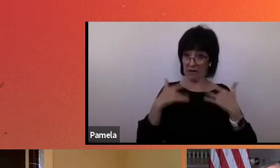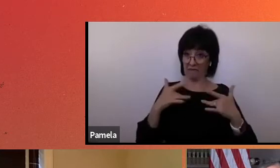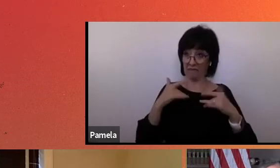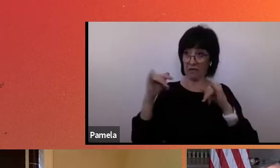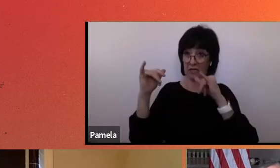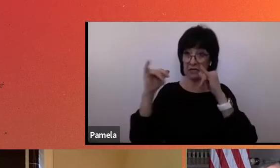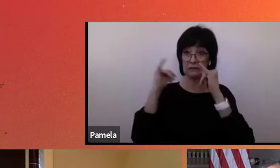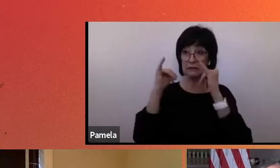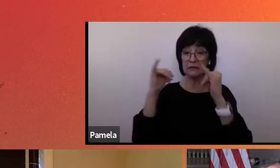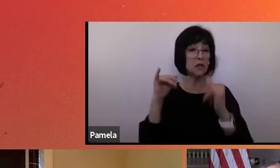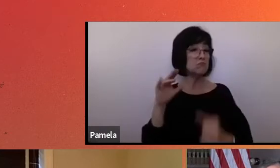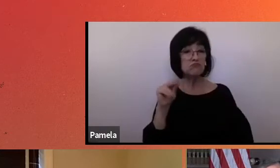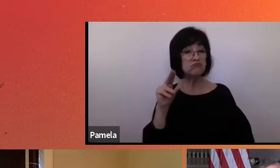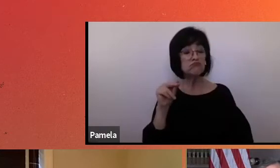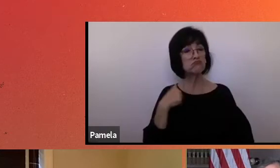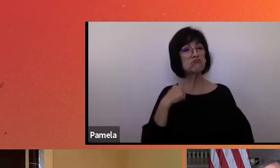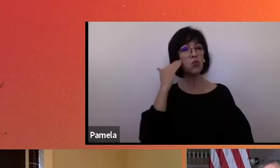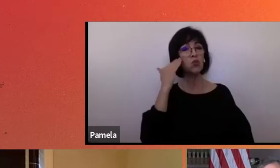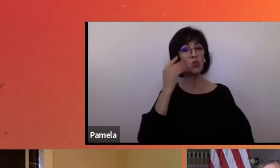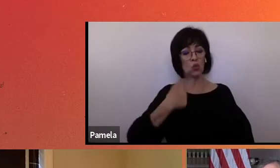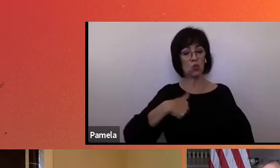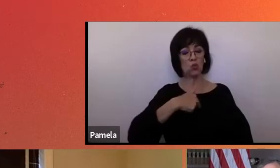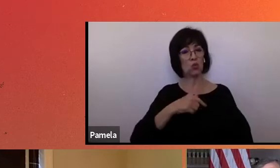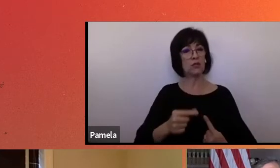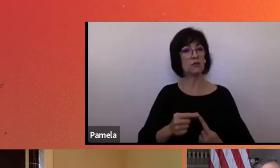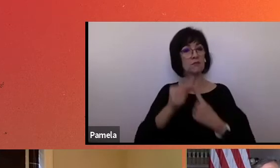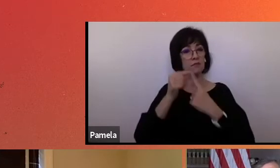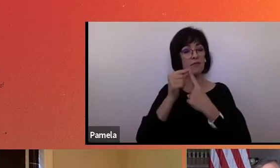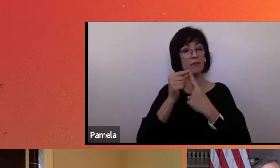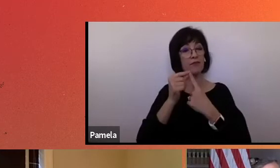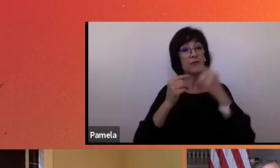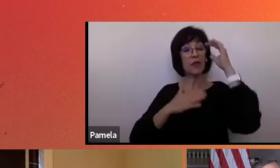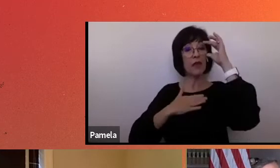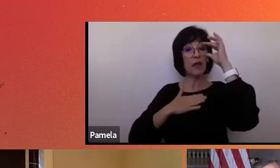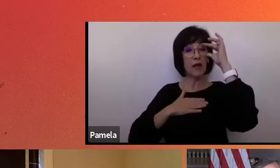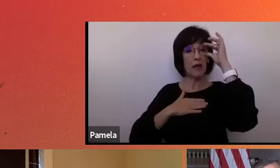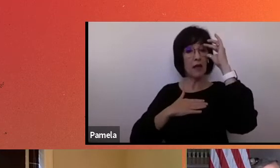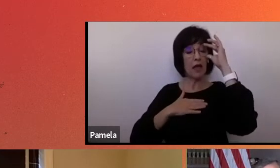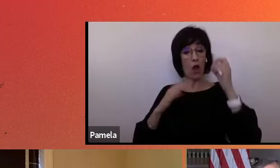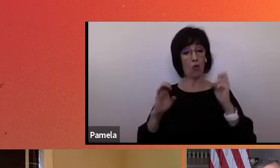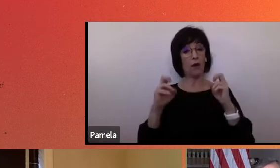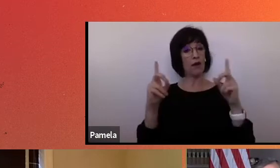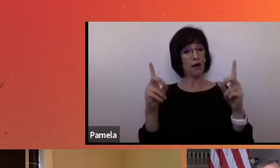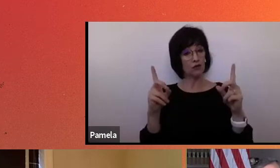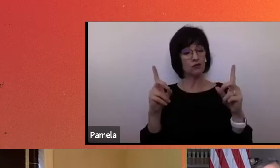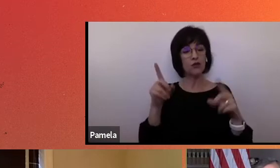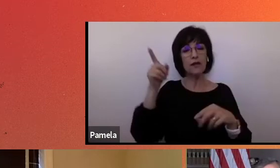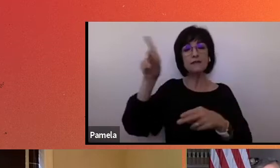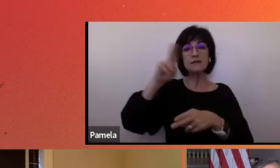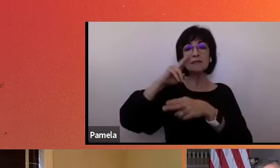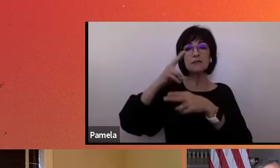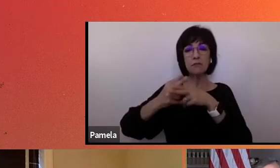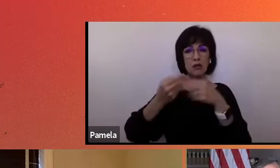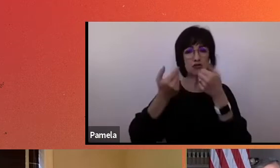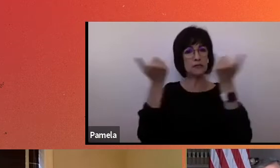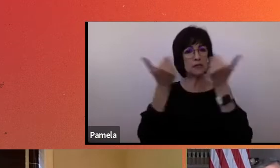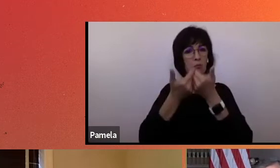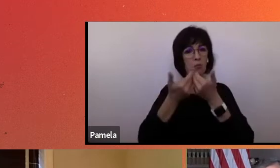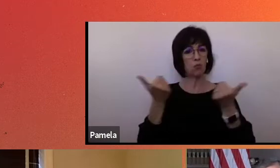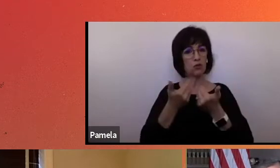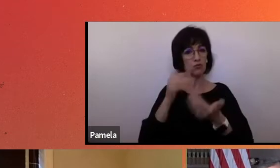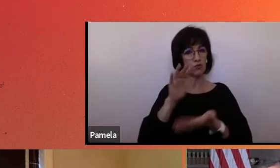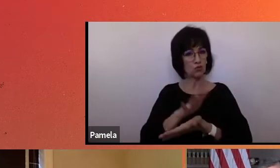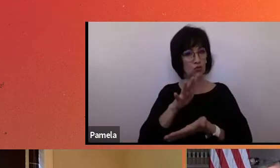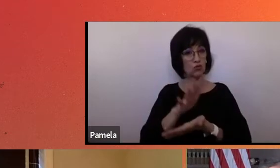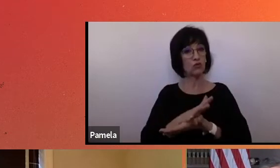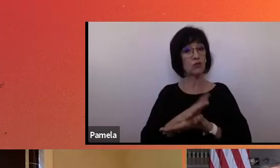our education was concerned, it was mentioned by Dr. Young about the segregated schools. When I went to